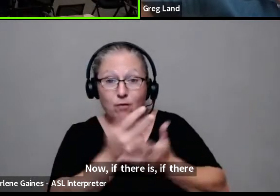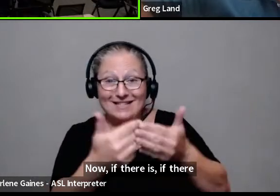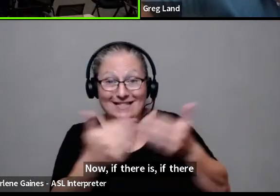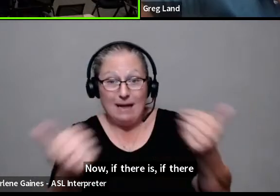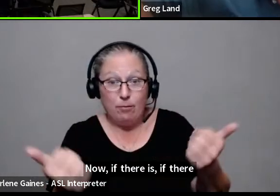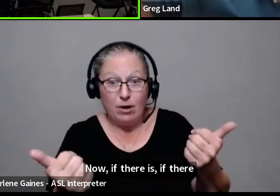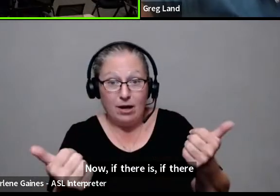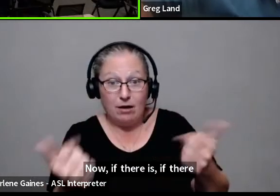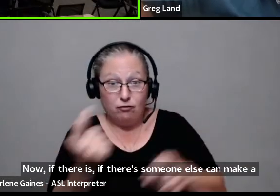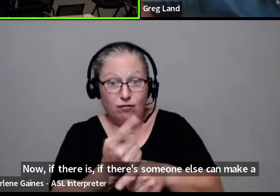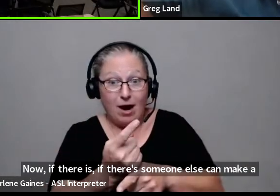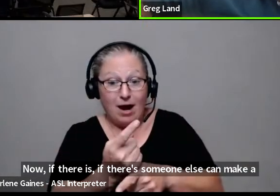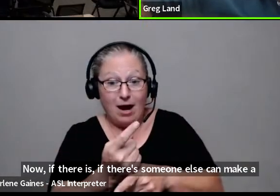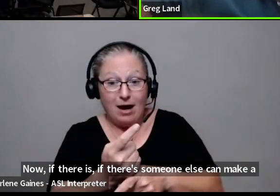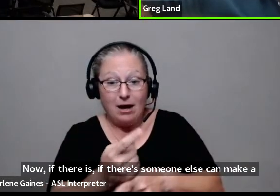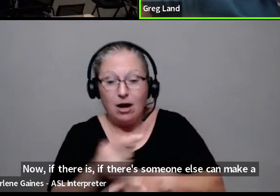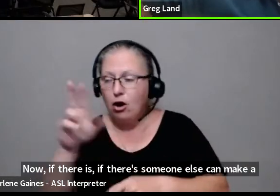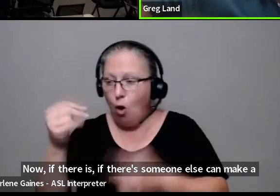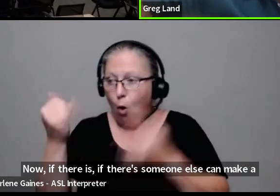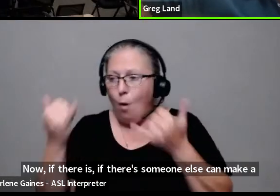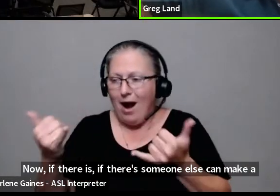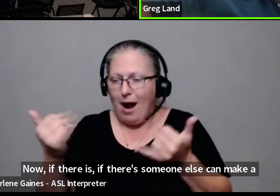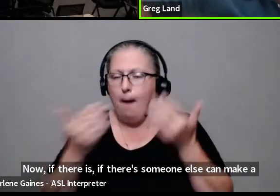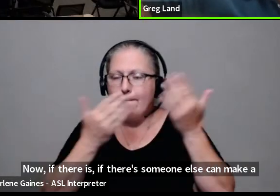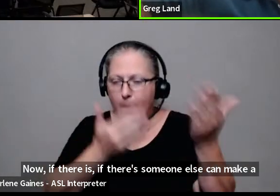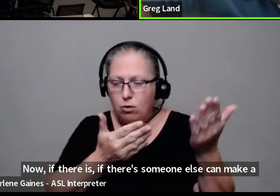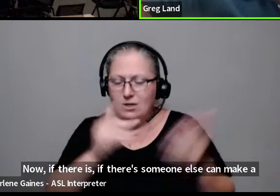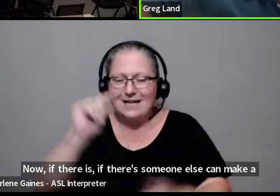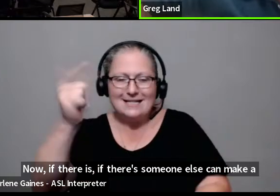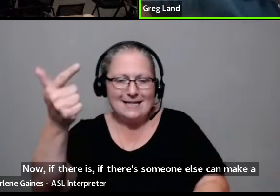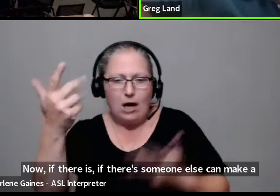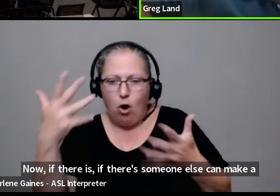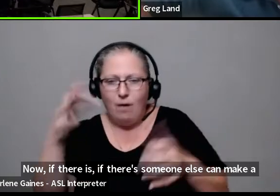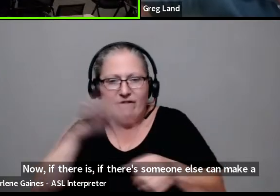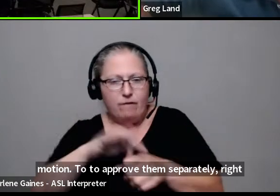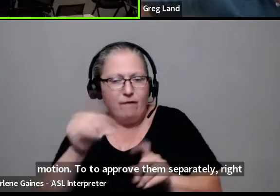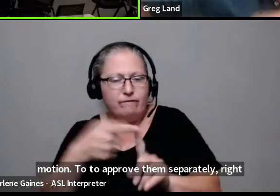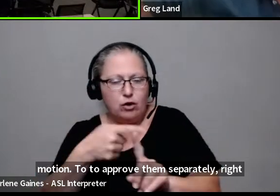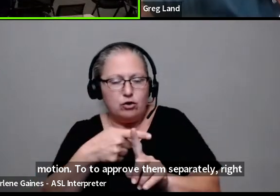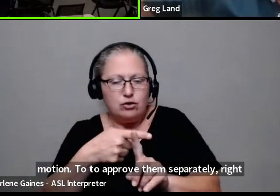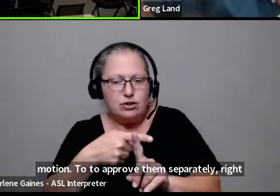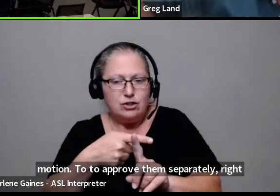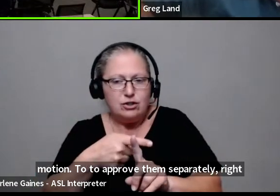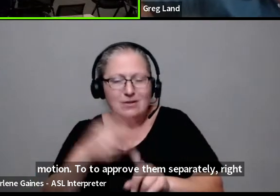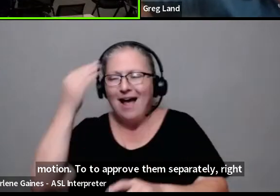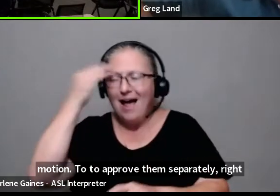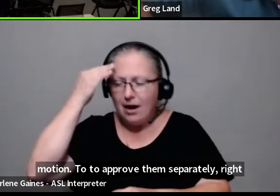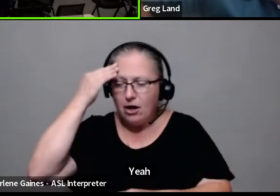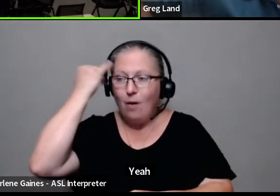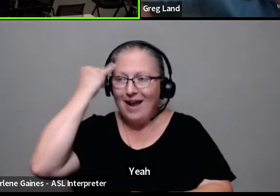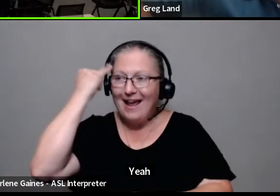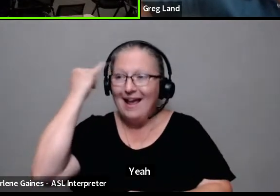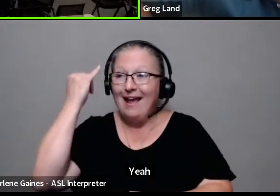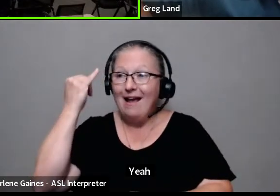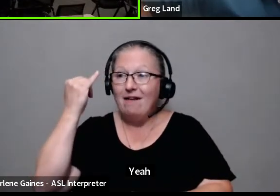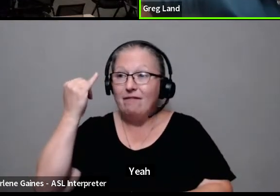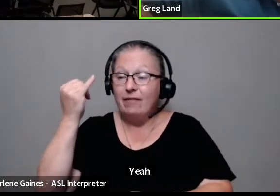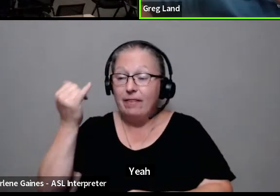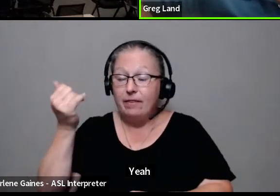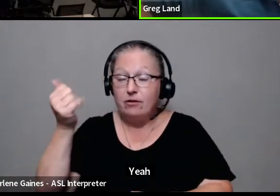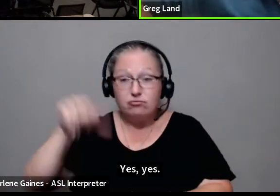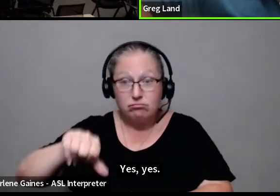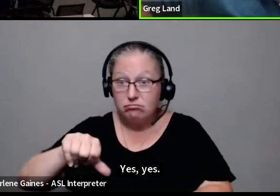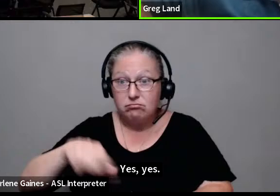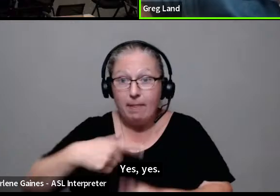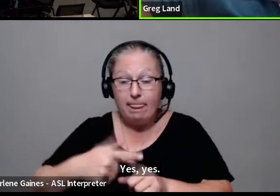separately, right? I No, think you should there's do a motion on the floor and a second. Yes. You have to Yes. vote. No, I know, but Just go with that. if that motion is shot down, Yes. then a